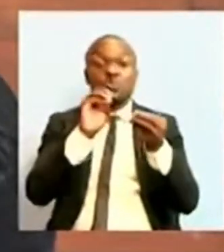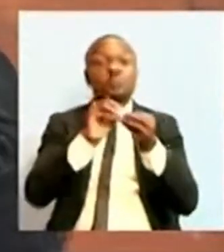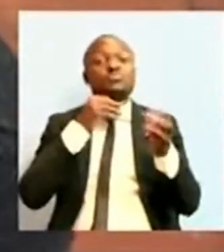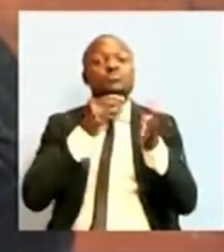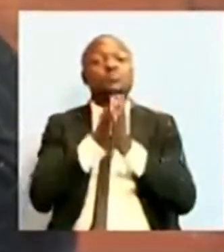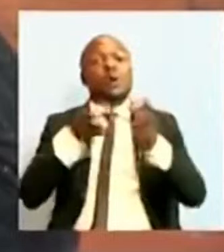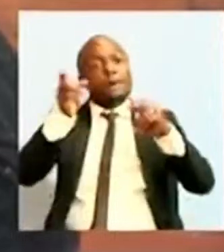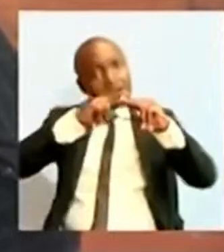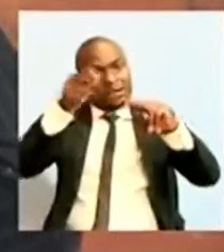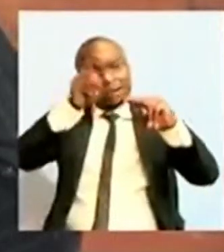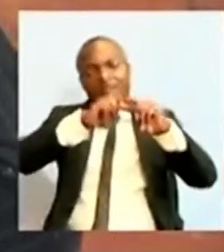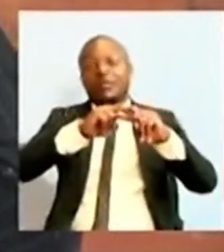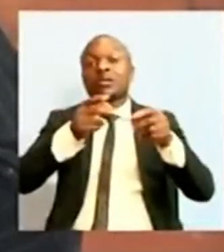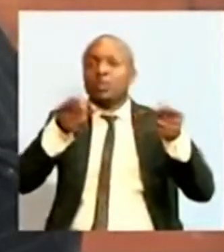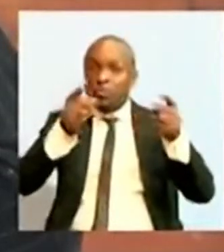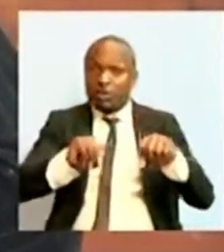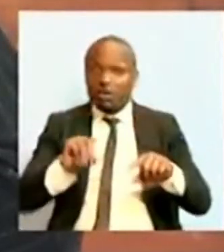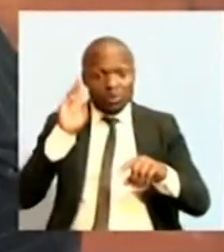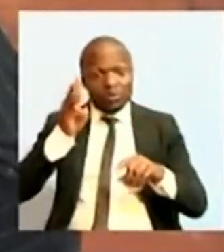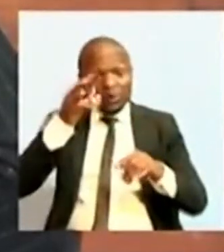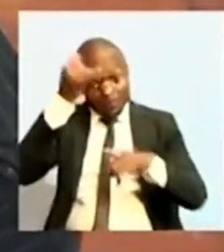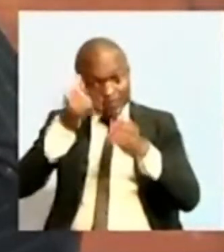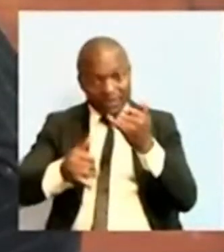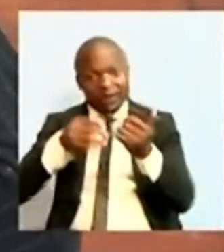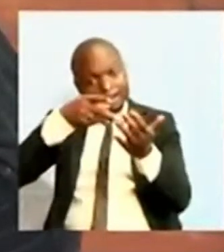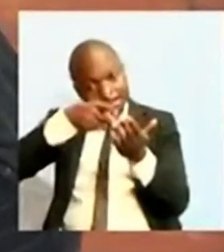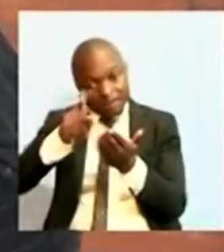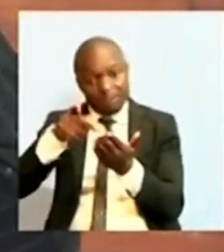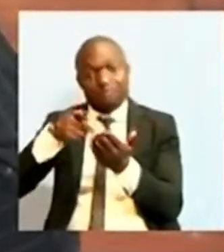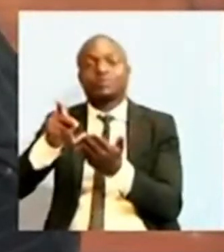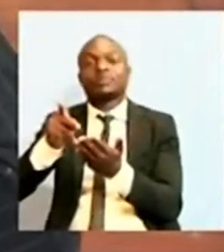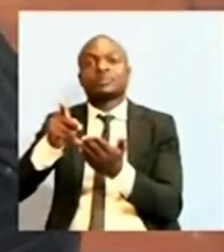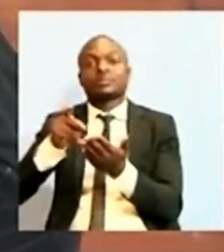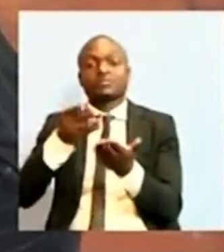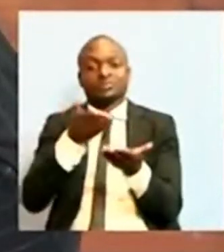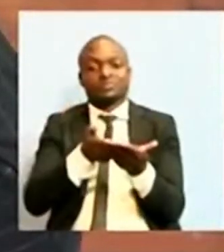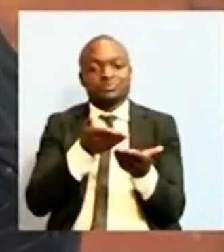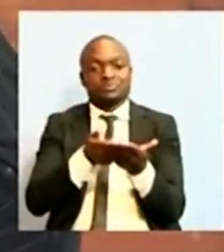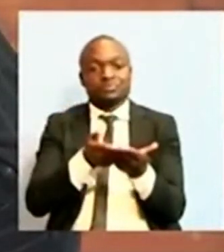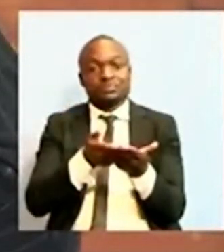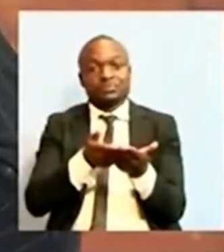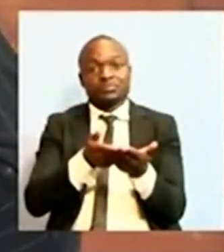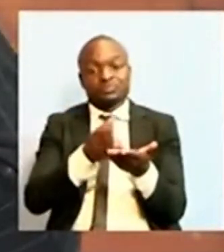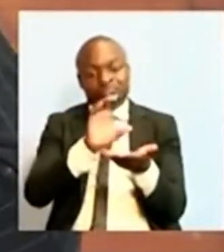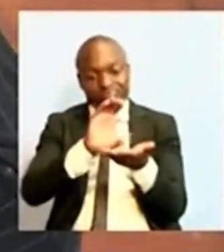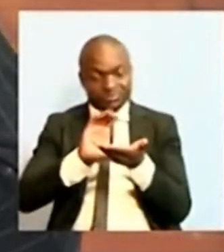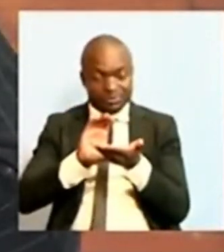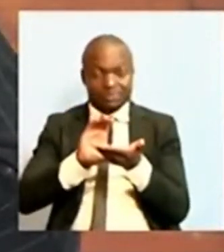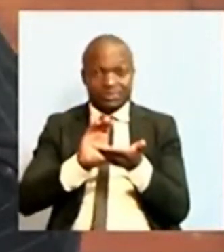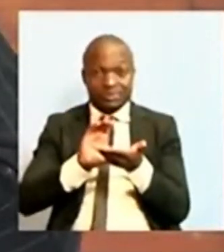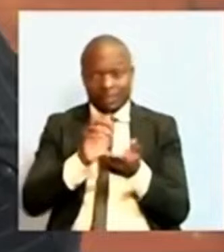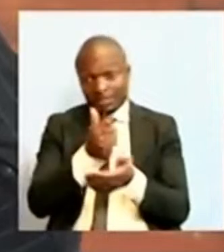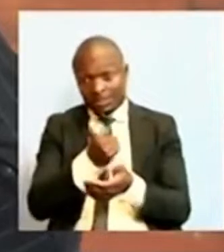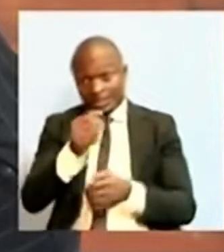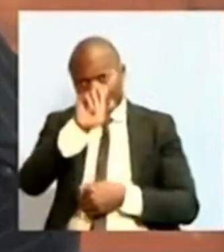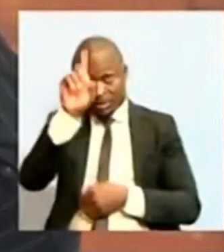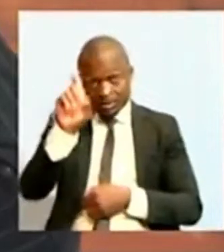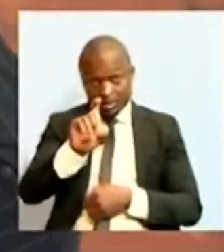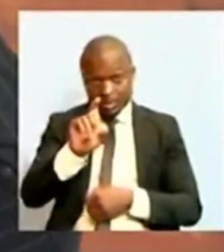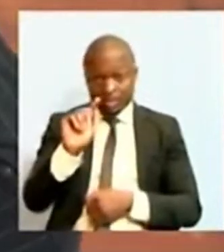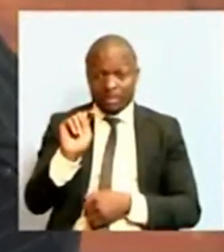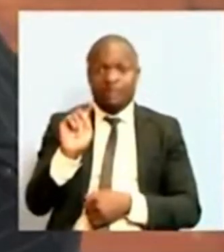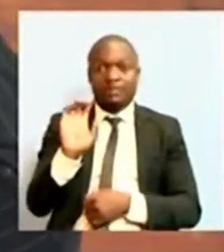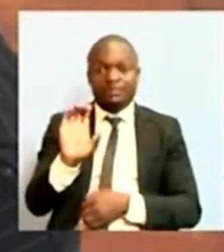So when do you intend to finish off paying this obligation? My next question, TC,